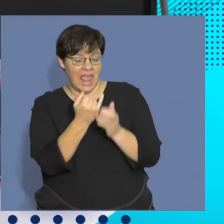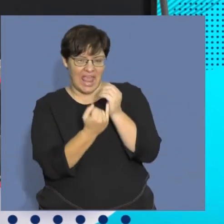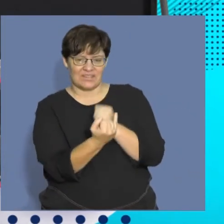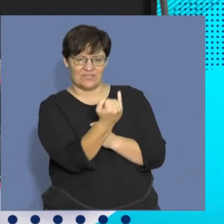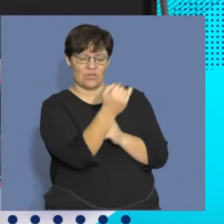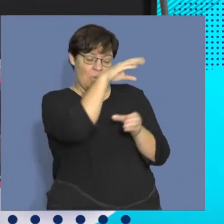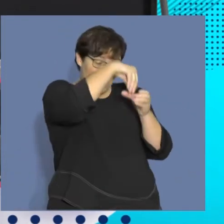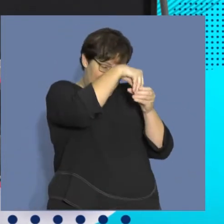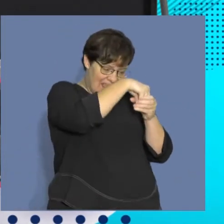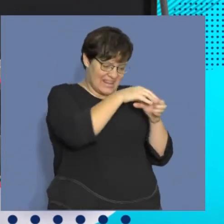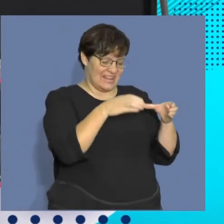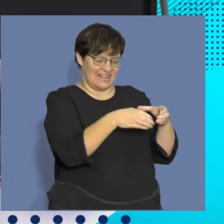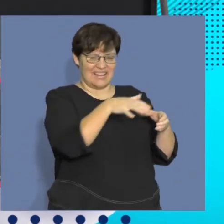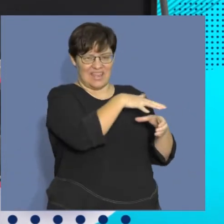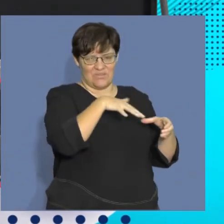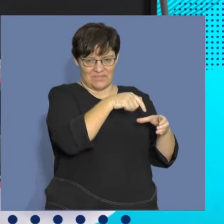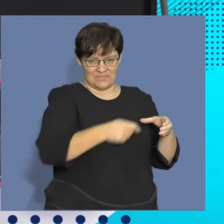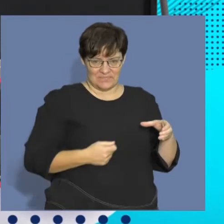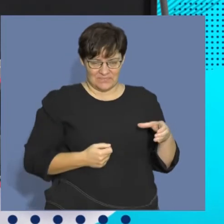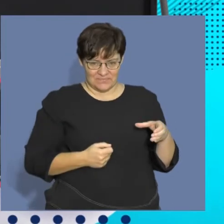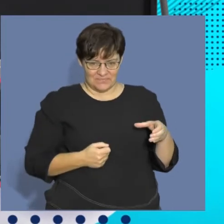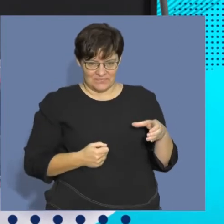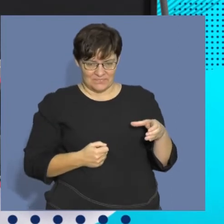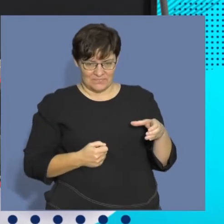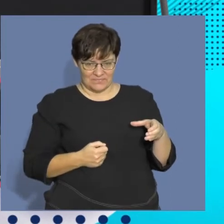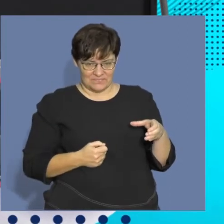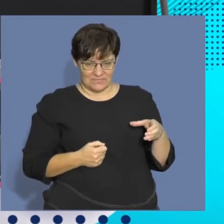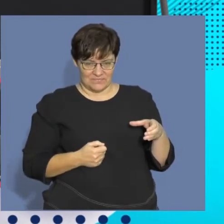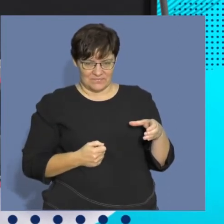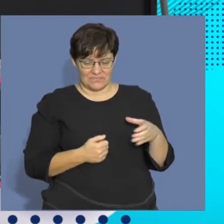about the individuals in a particular area.